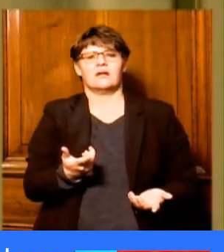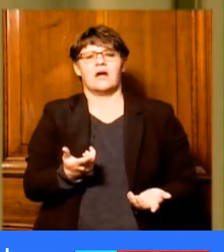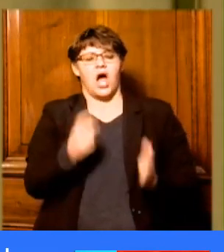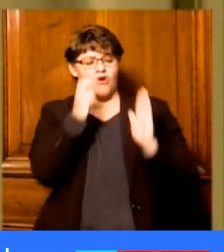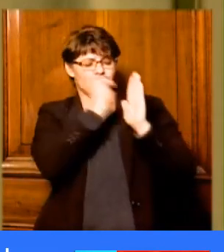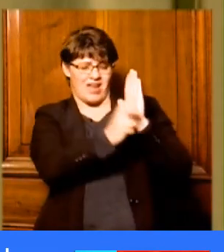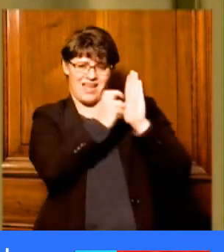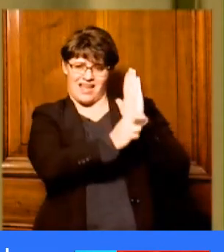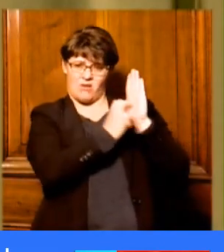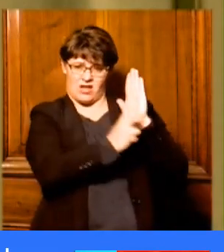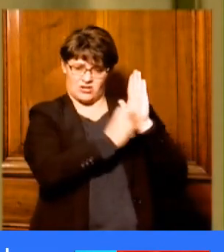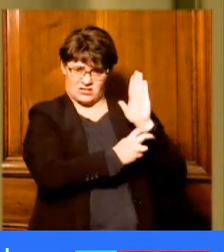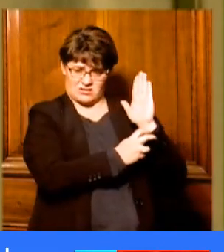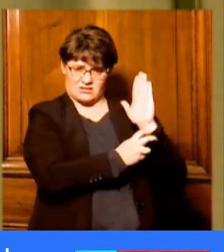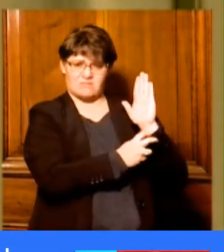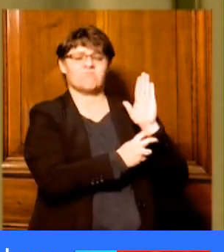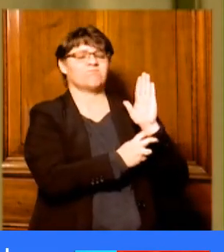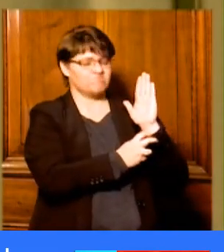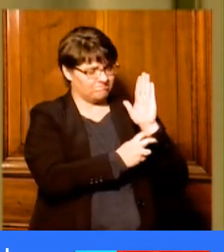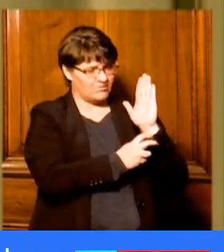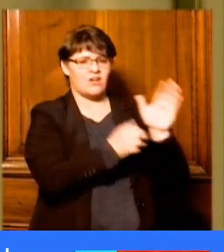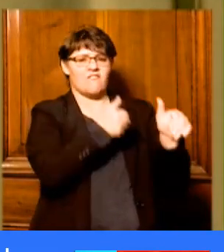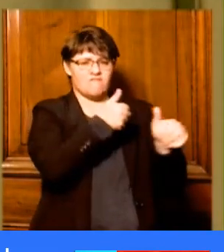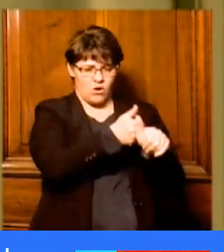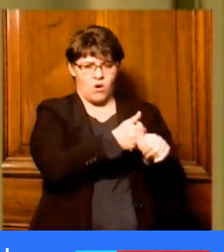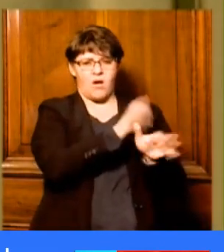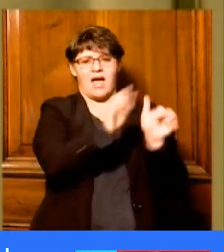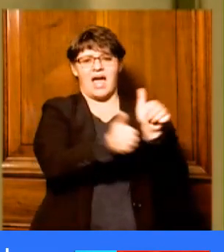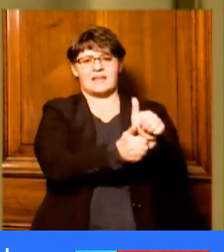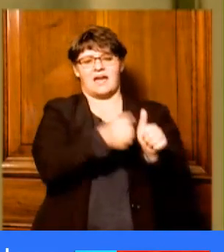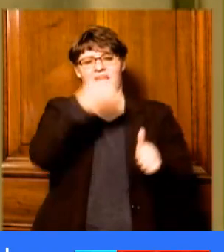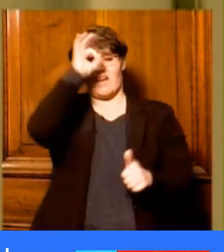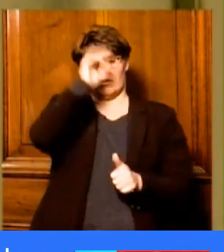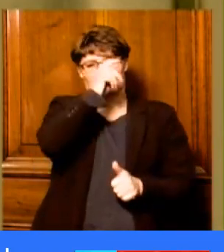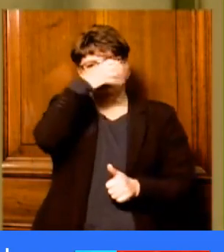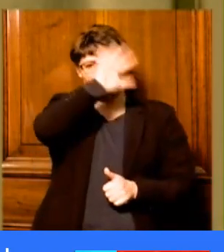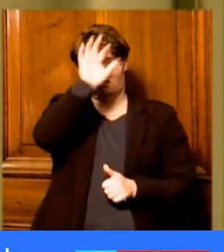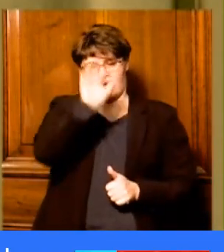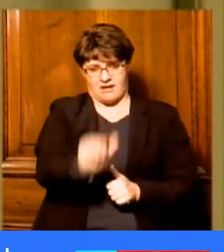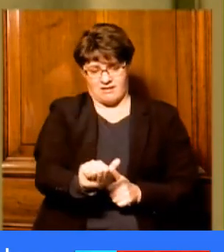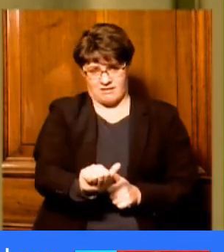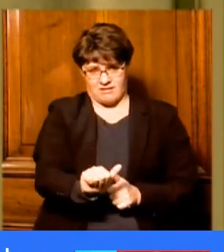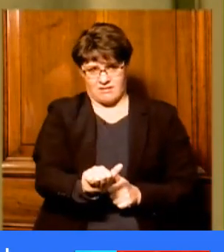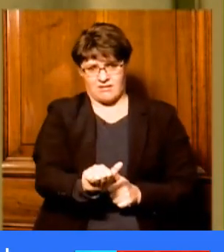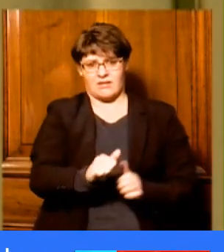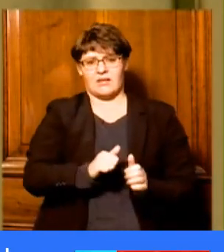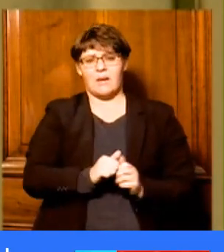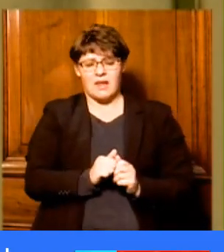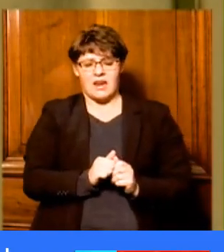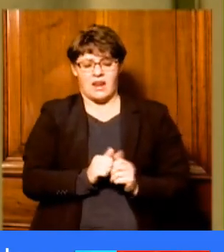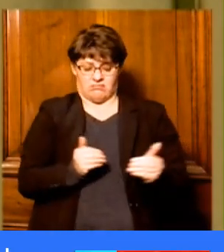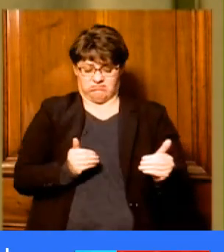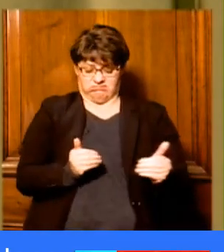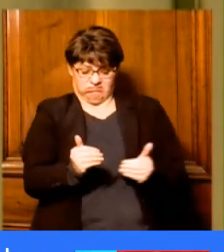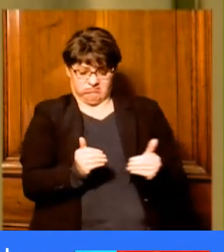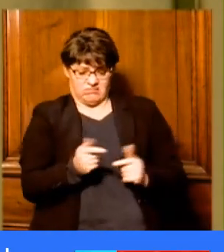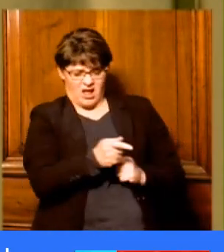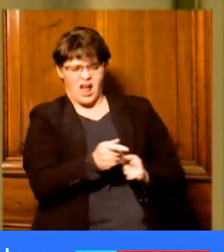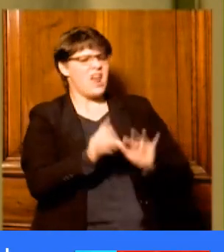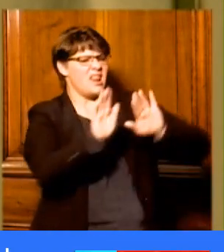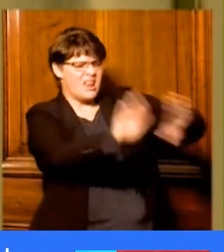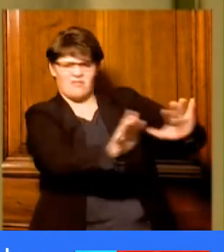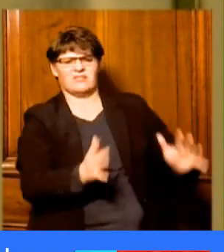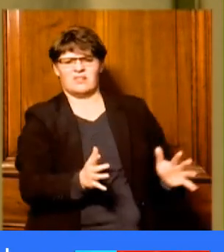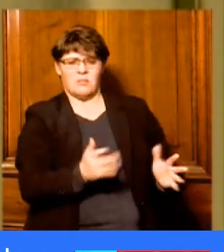deregulation and that the South African government must actually less regulate the transport sector and allow